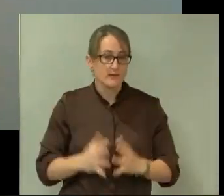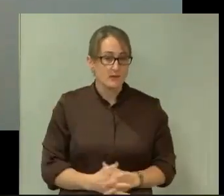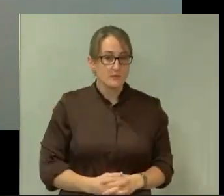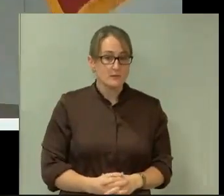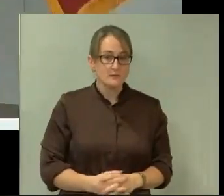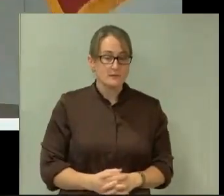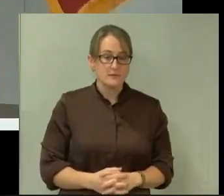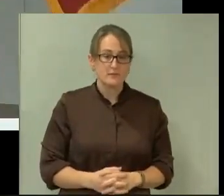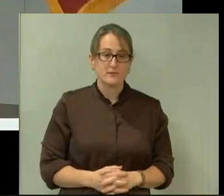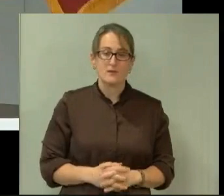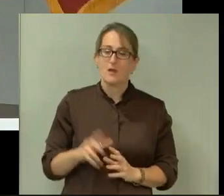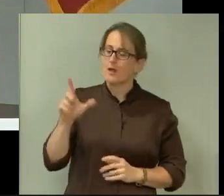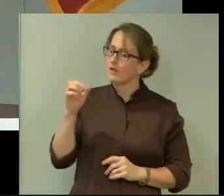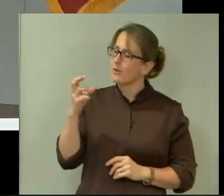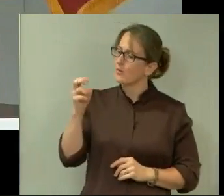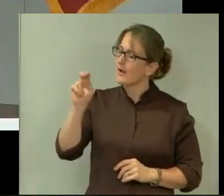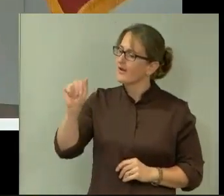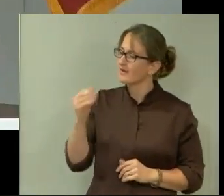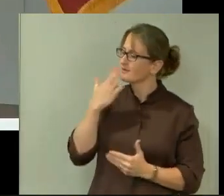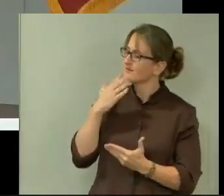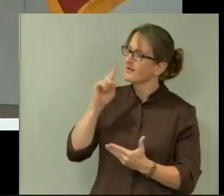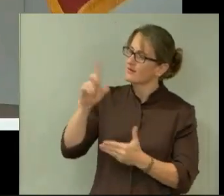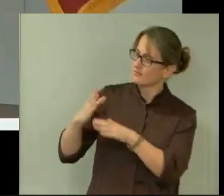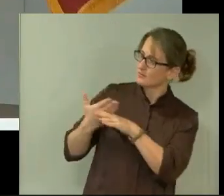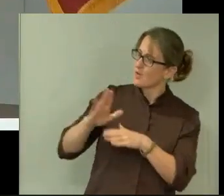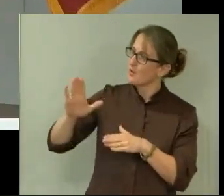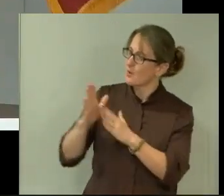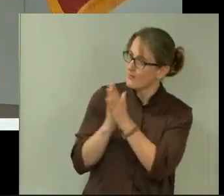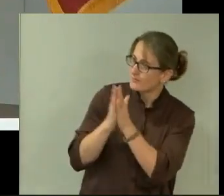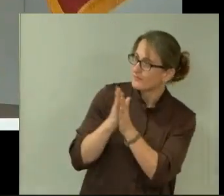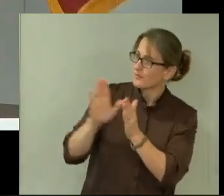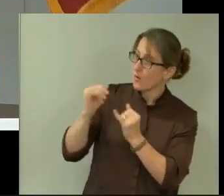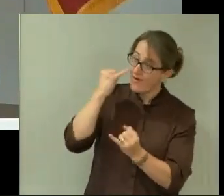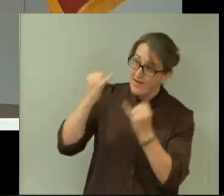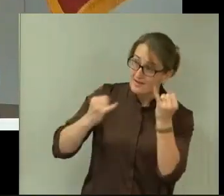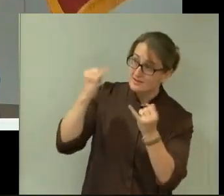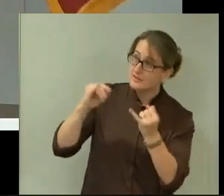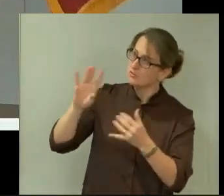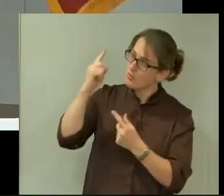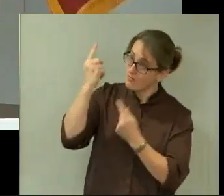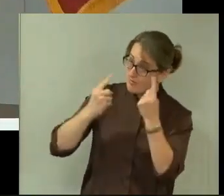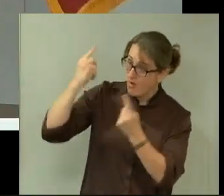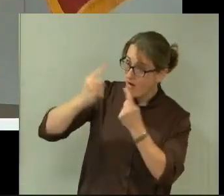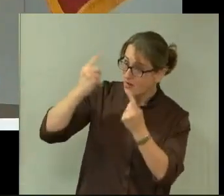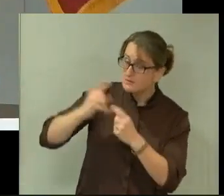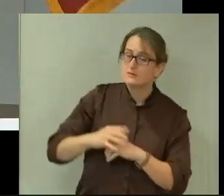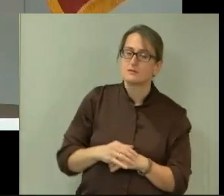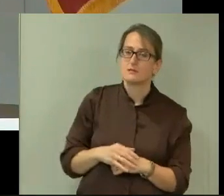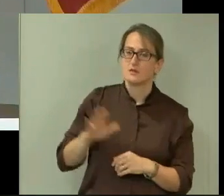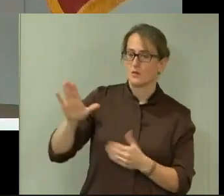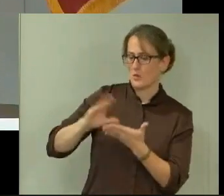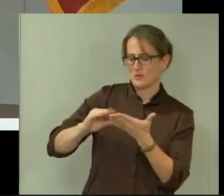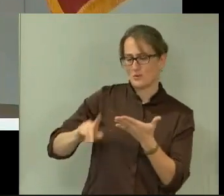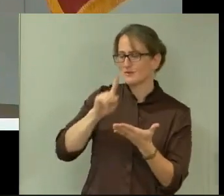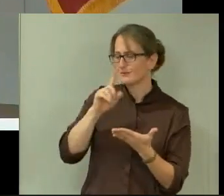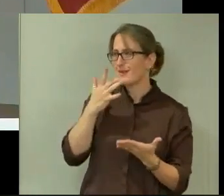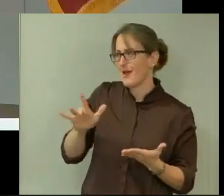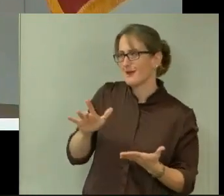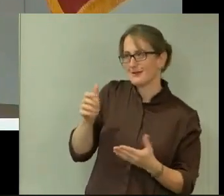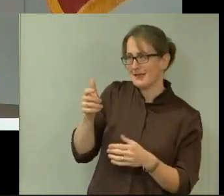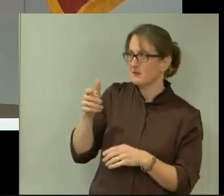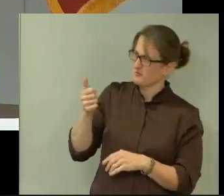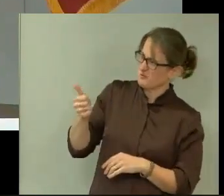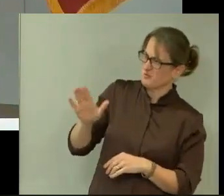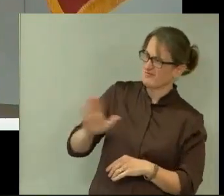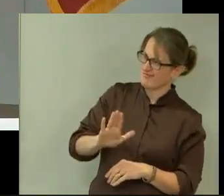Okay. Lorena, thank you so much for sharing your passion, your ideas, and thoughts. Your students are very lucky to have you. Thank